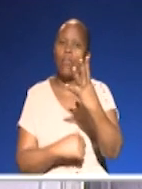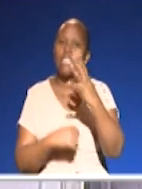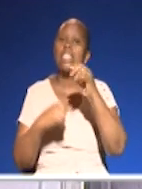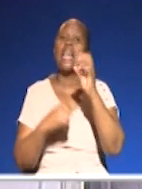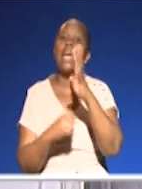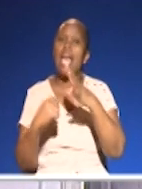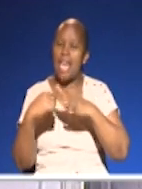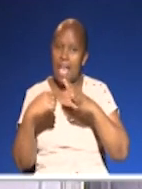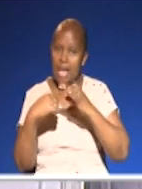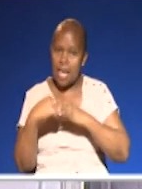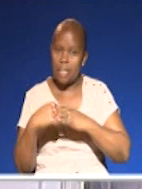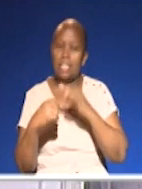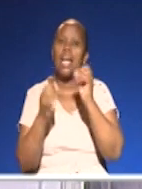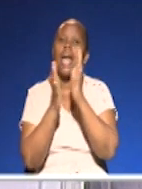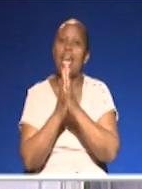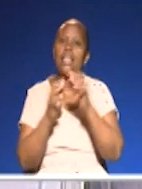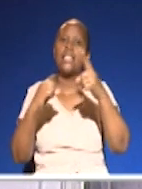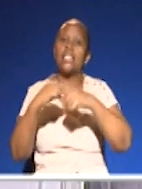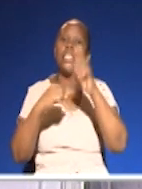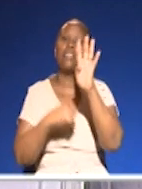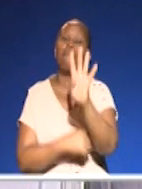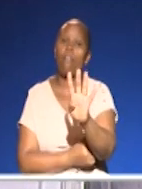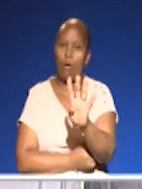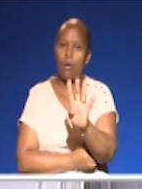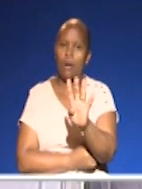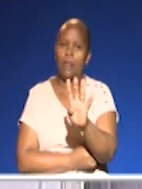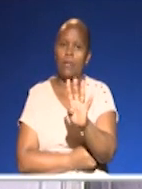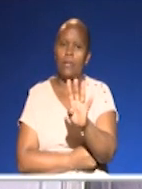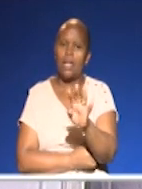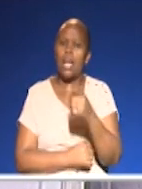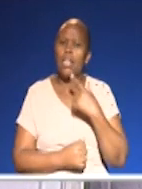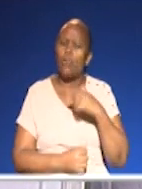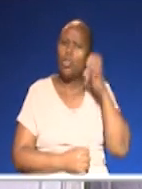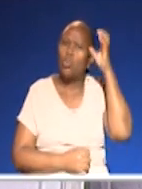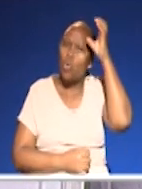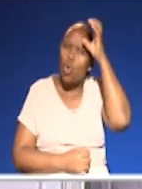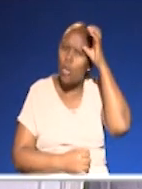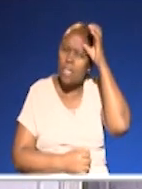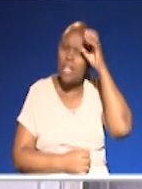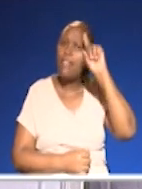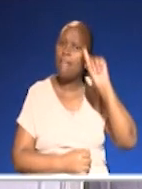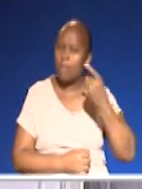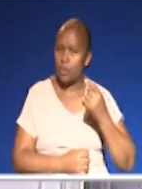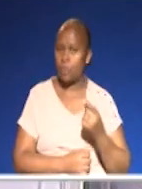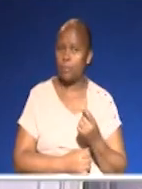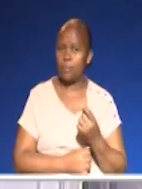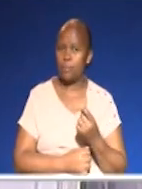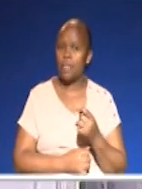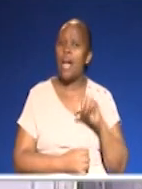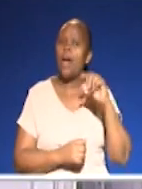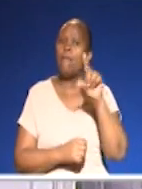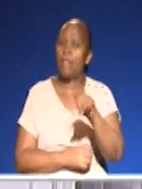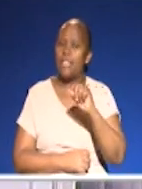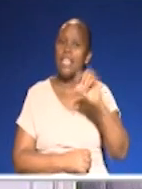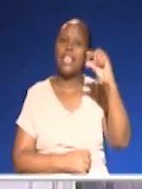and 64. I am going to consider the first one, finding the